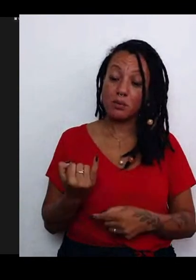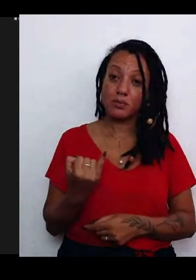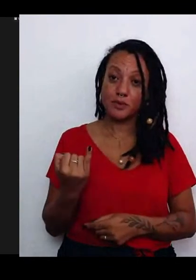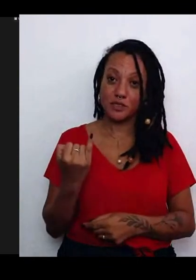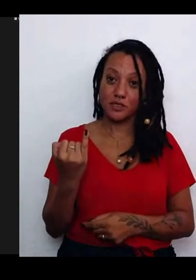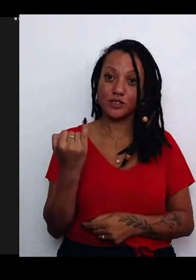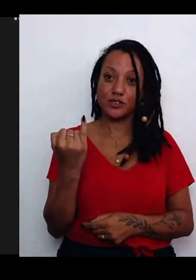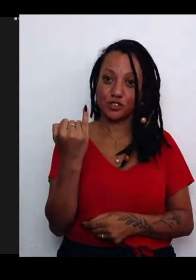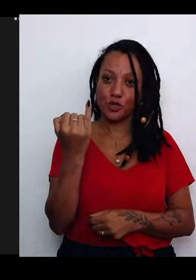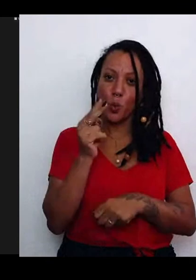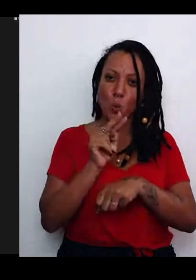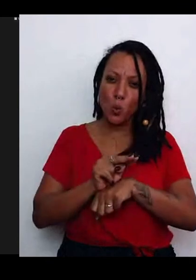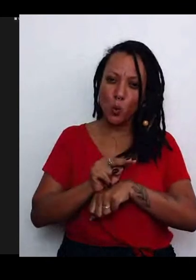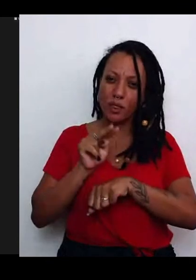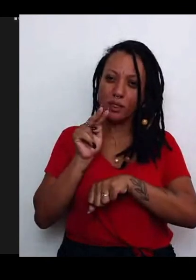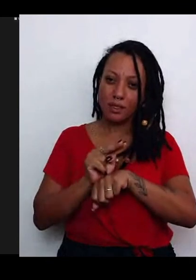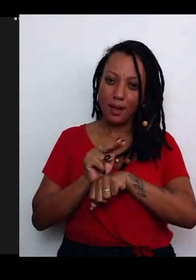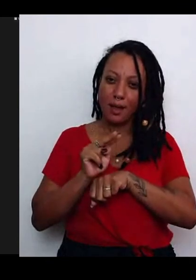foreign